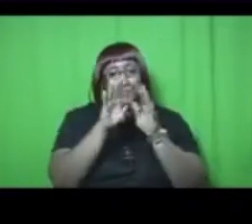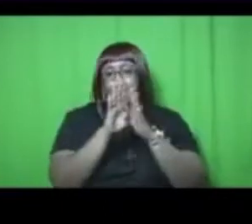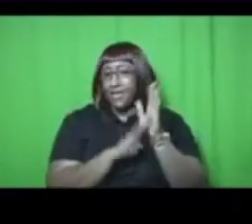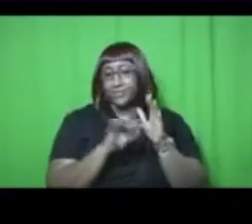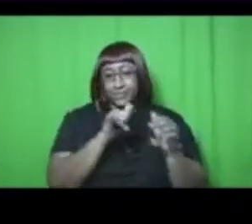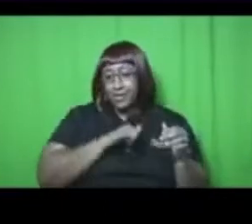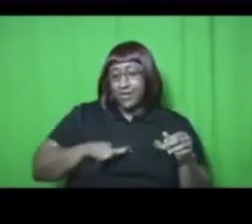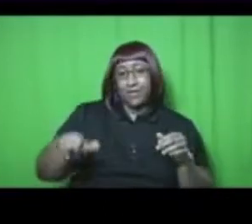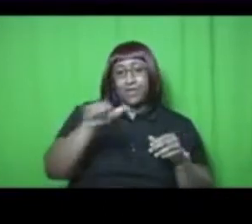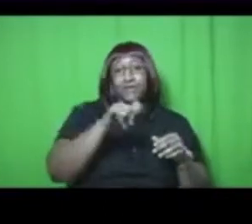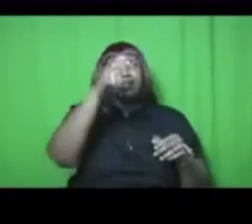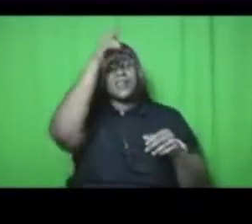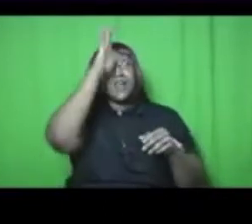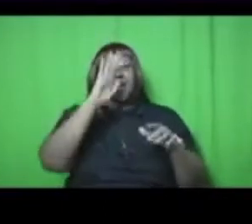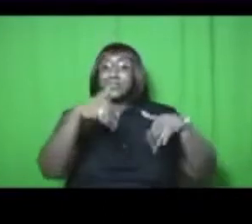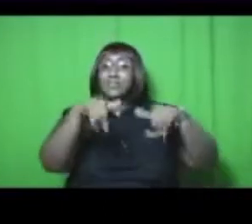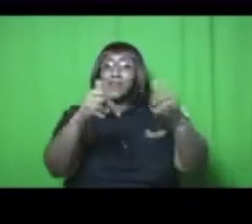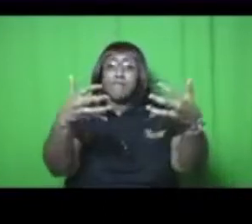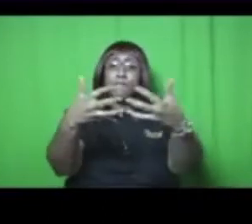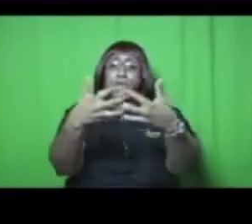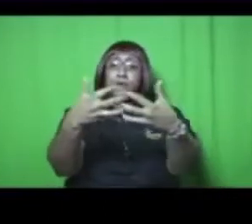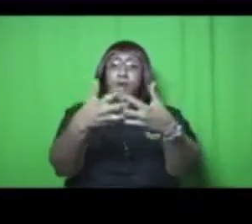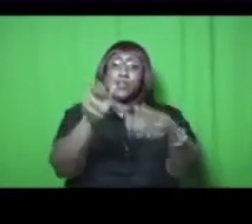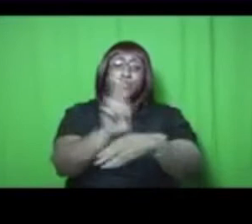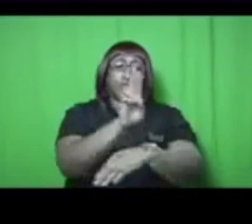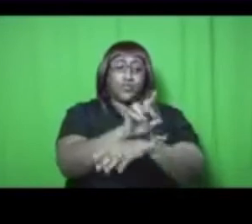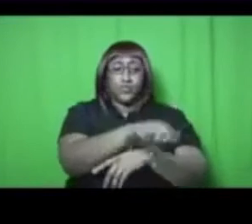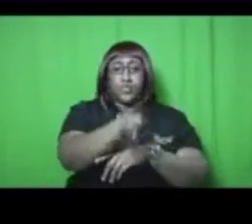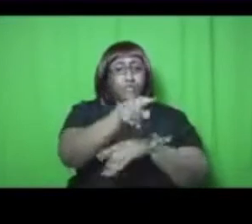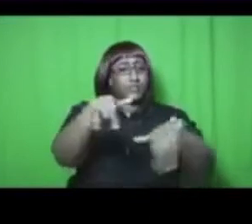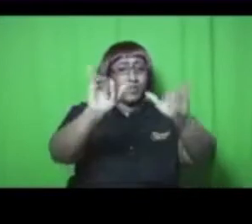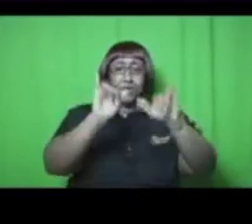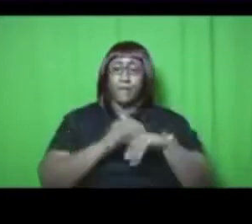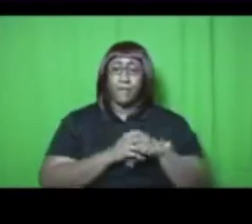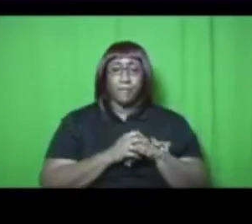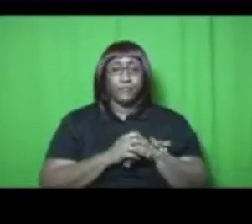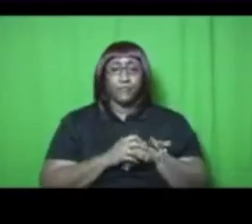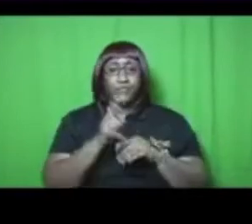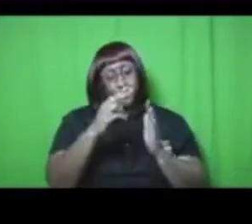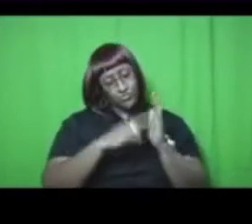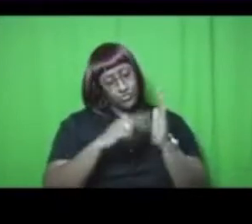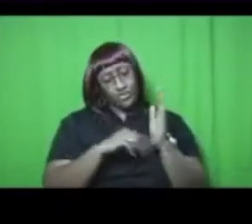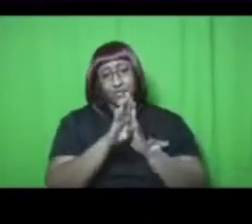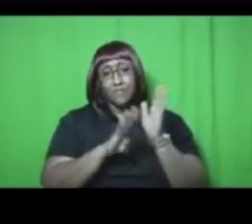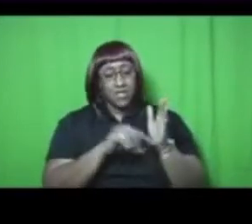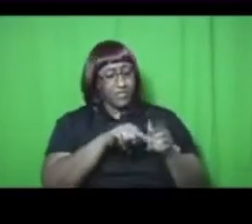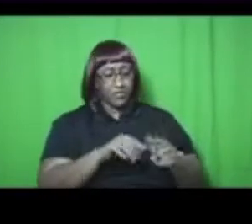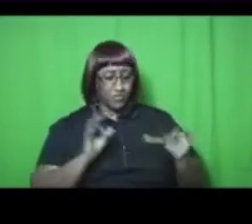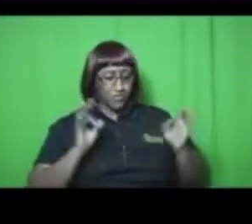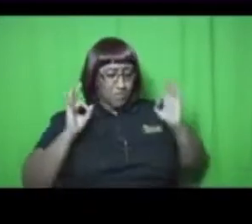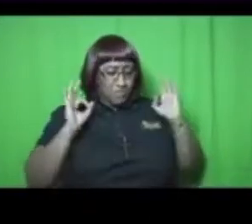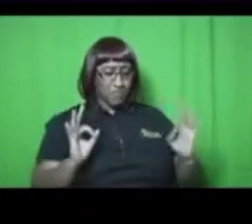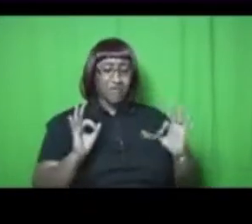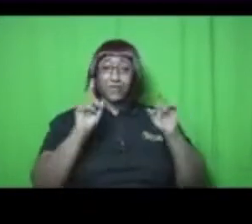But guess what? God still used them. God still used them. And so when you read the Bible, don't read, oh, these were super